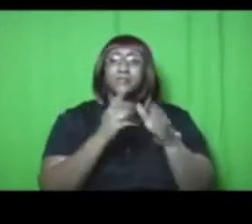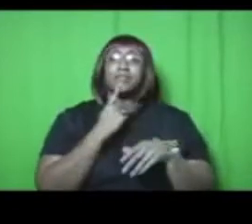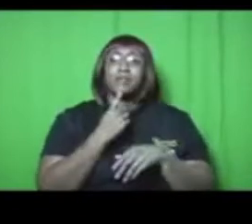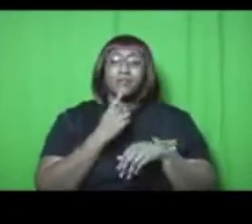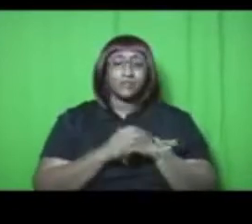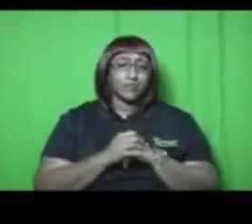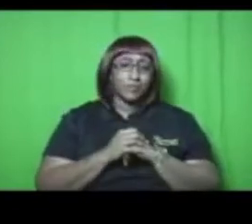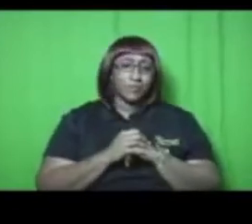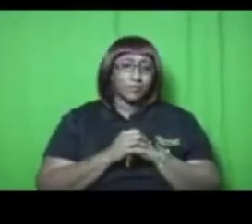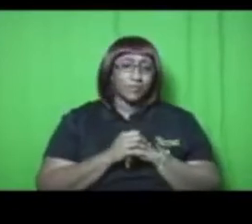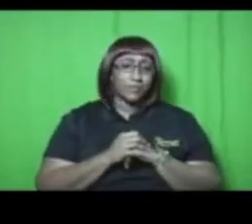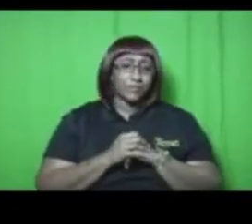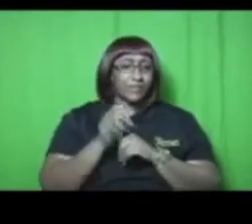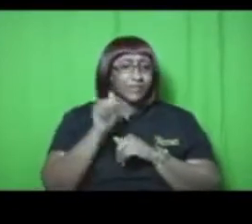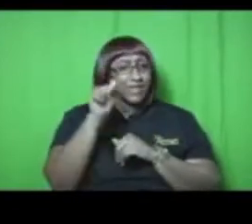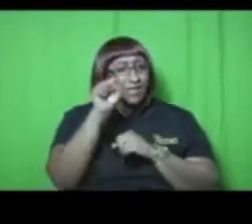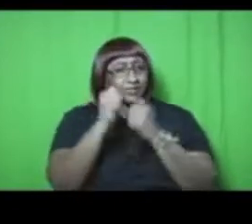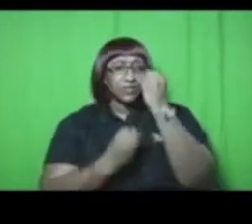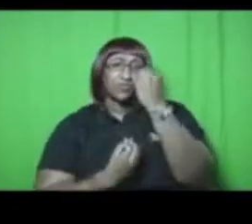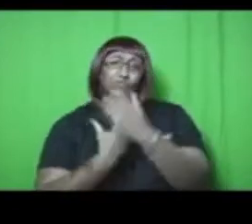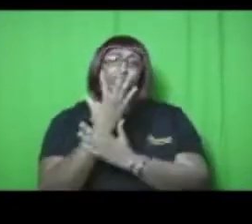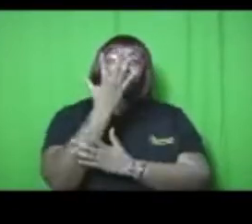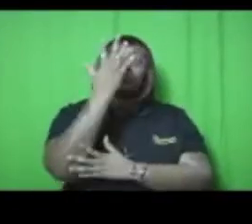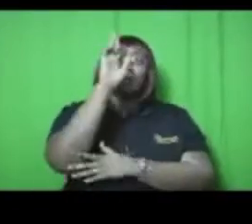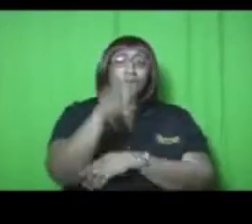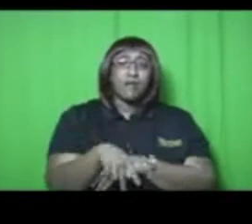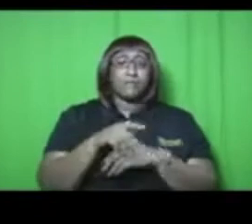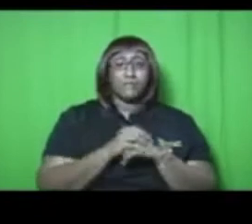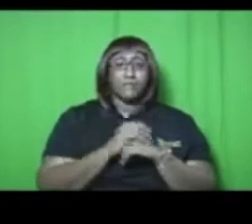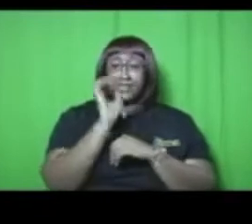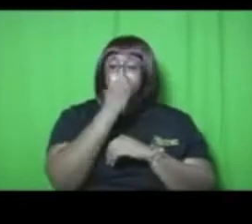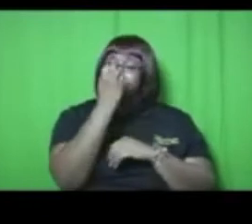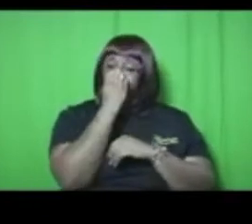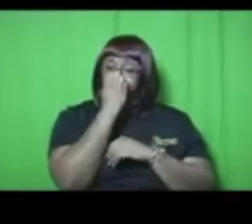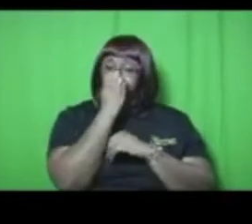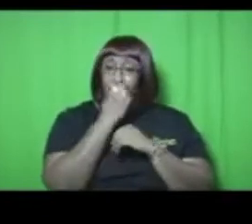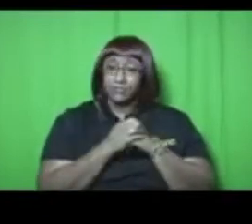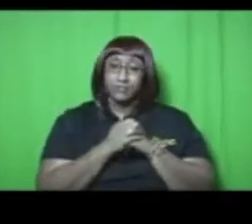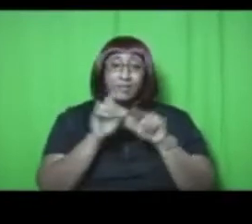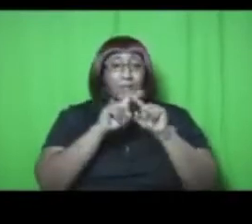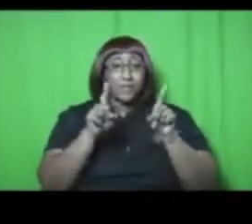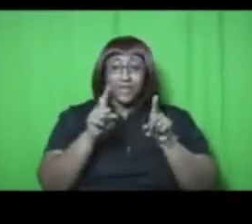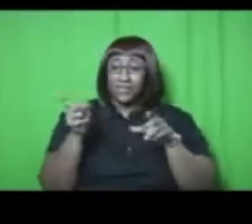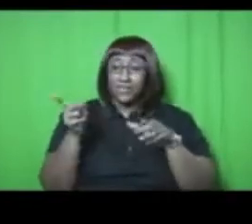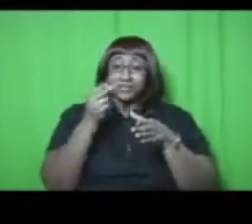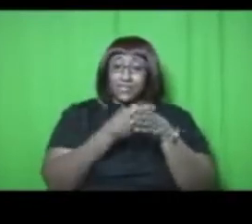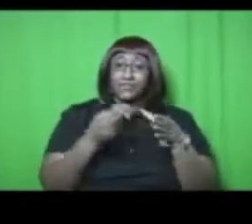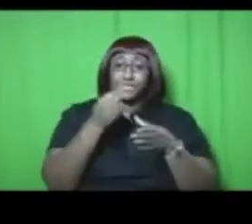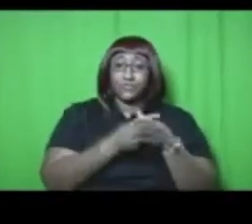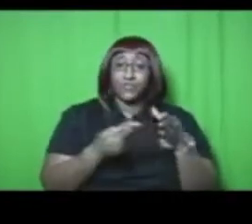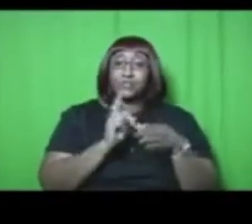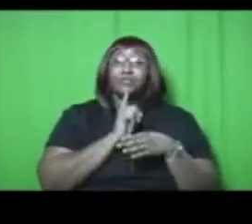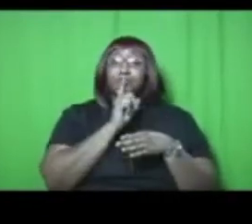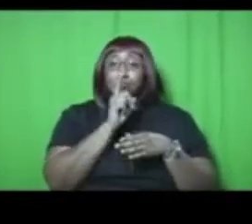says that as he grew up an Egyptian, but his heritage